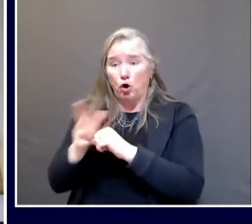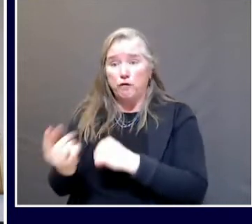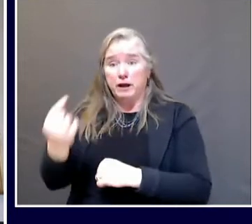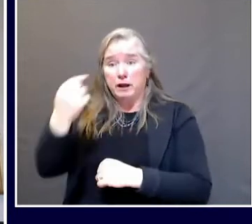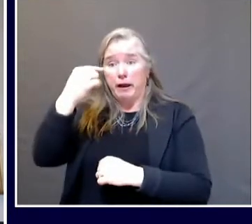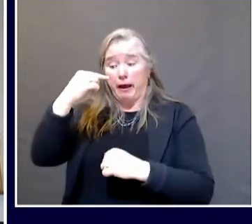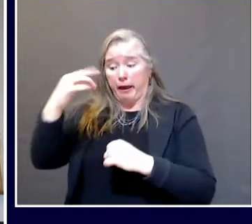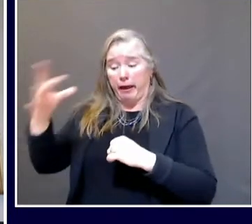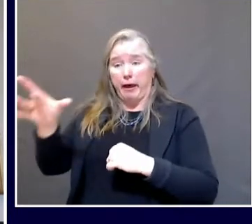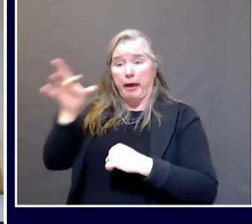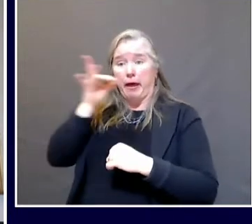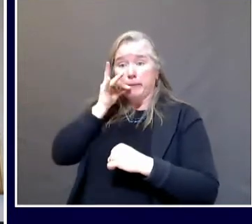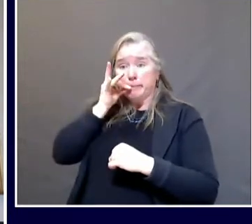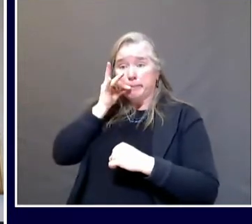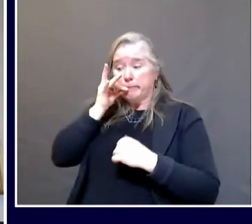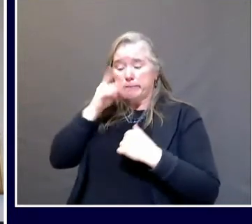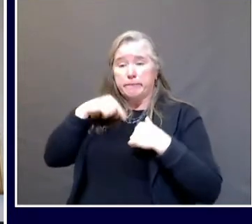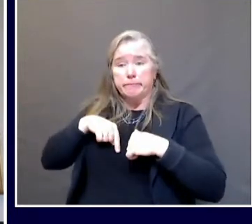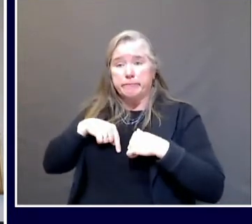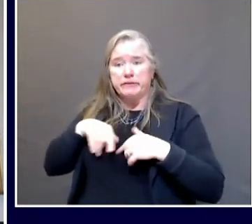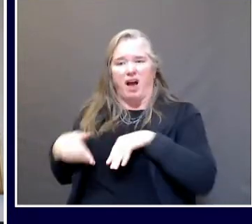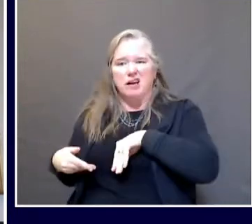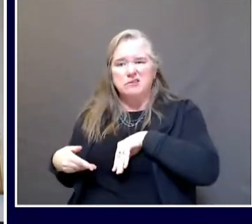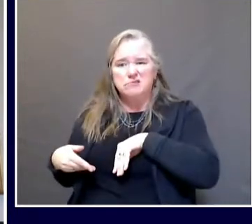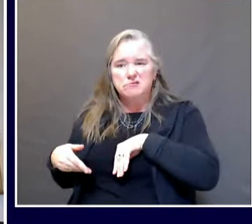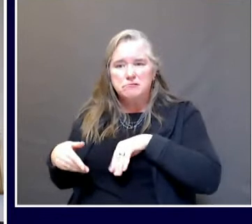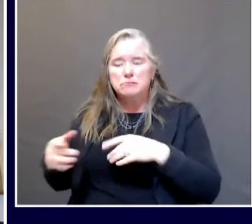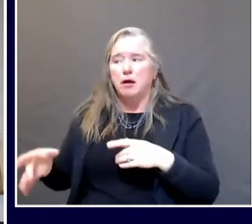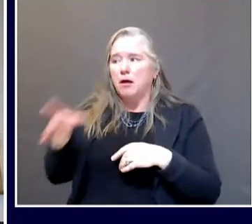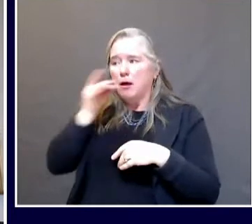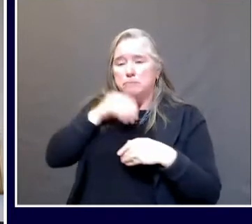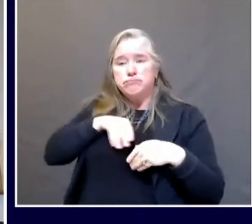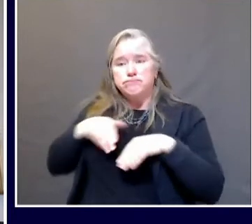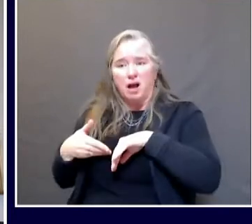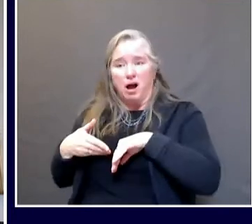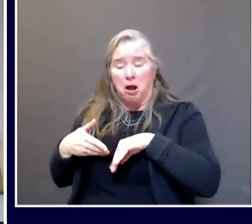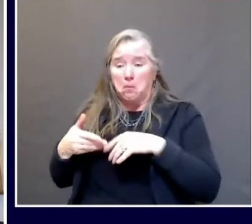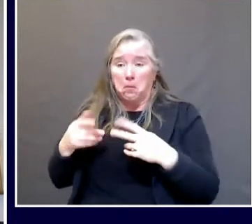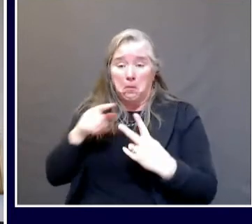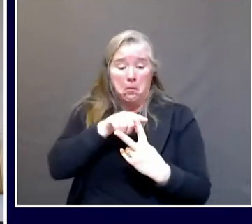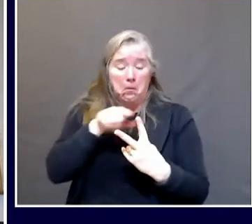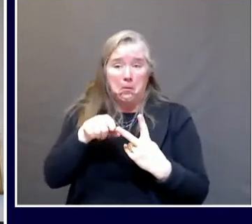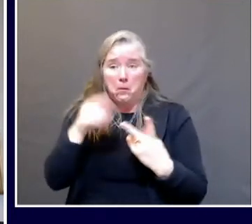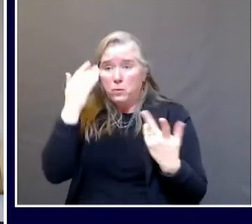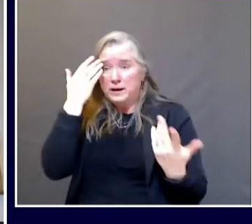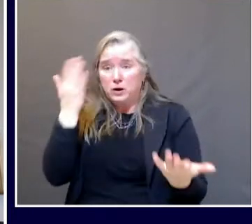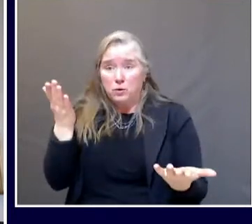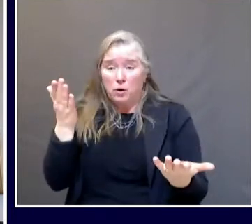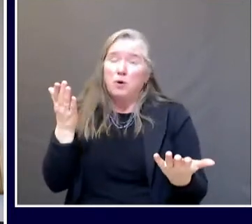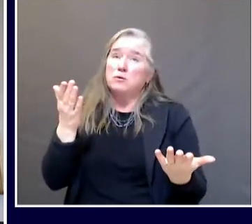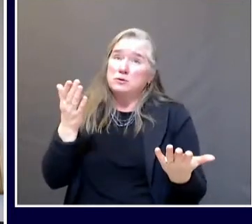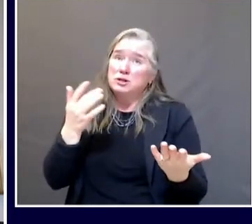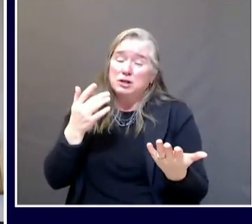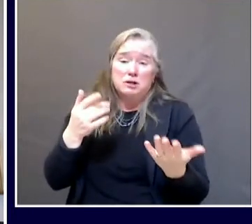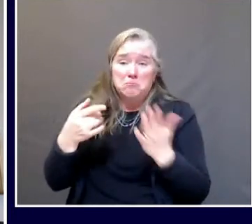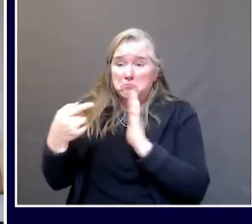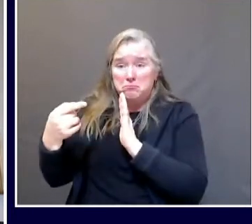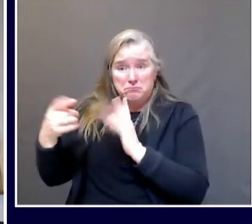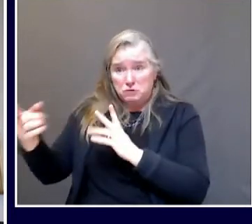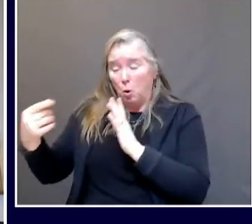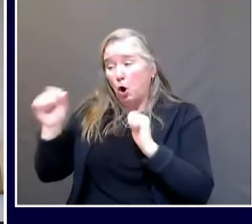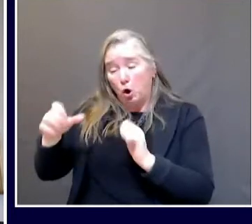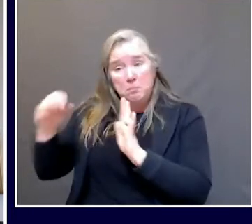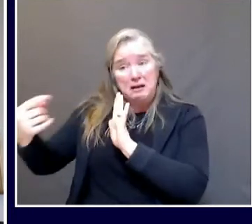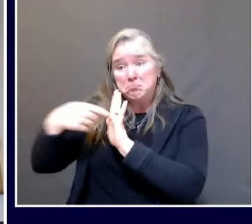is at preventing you from even harboring the virus, we've got to take the precautionary route and ask folks to wear masks and physically